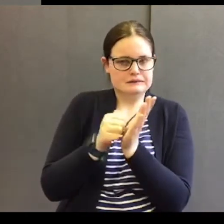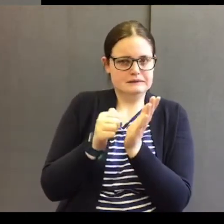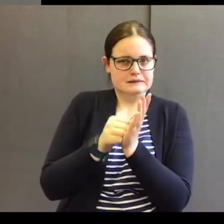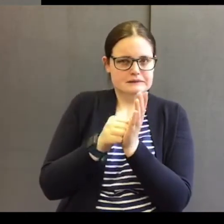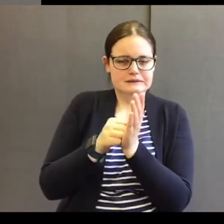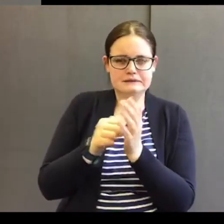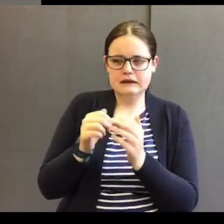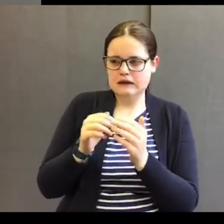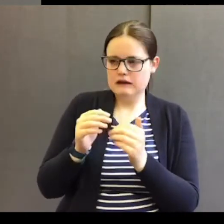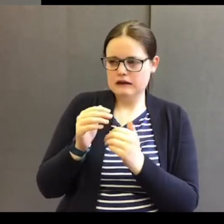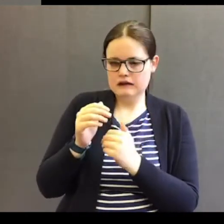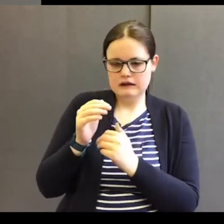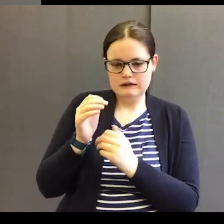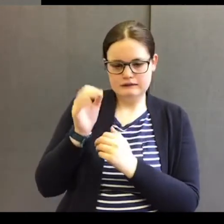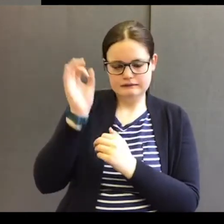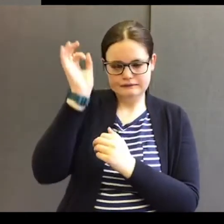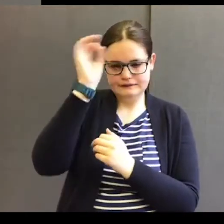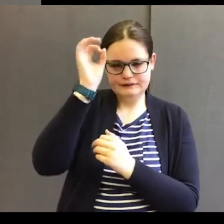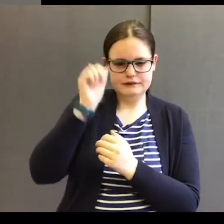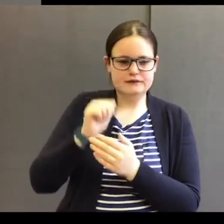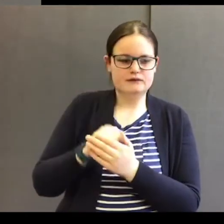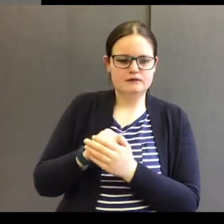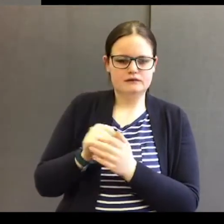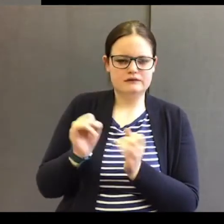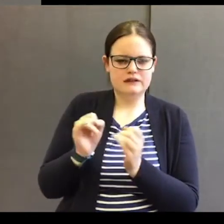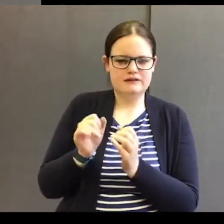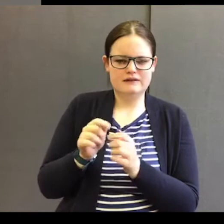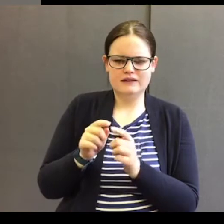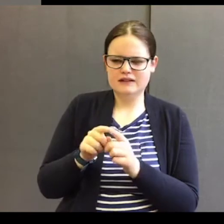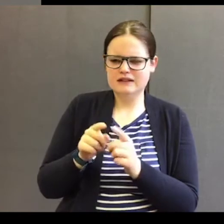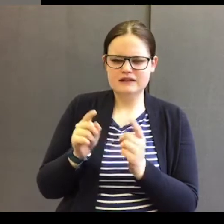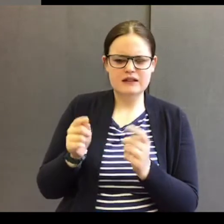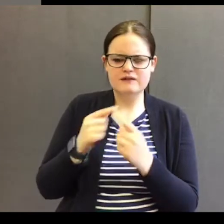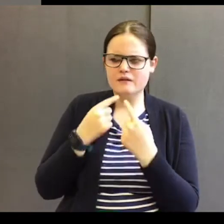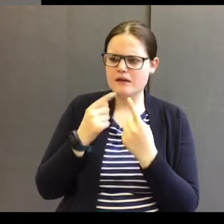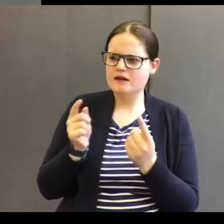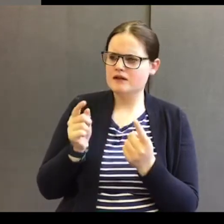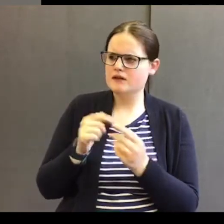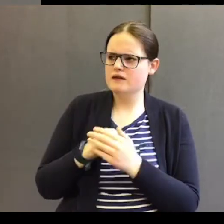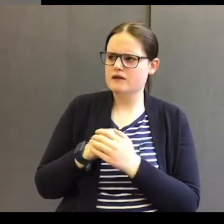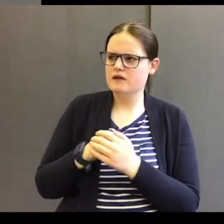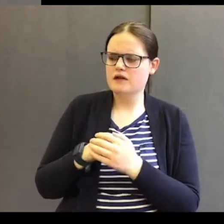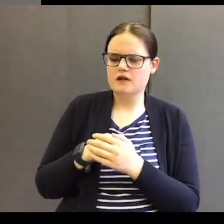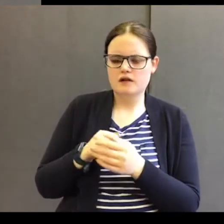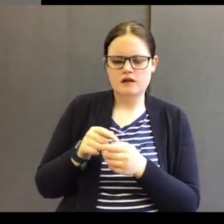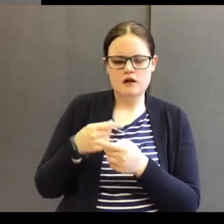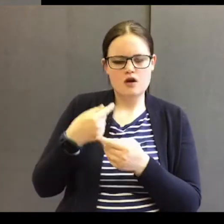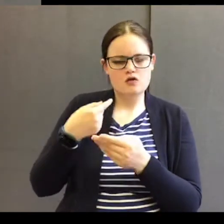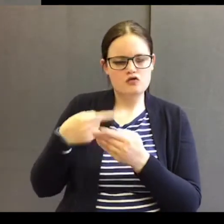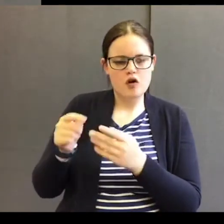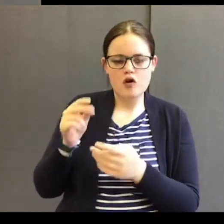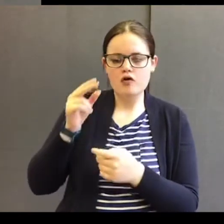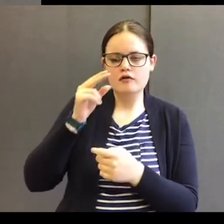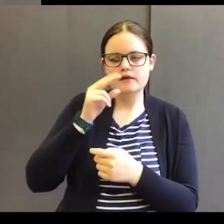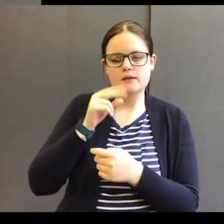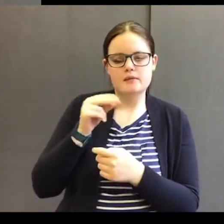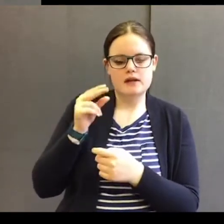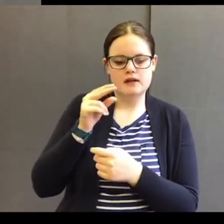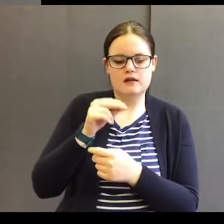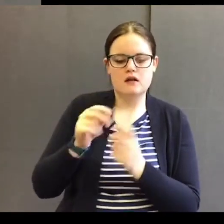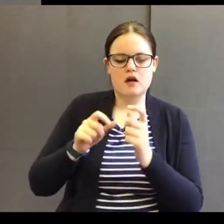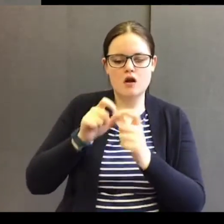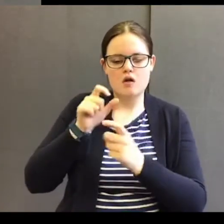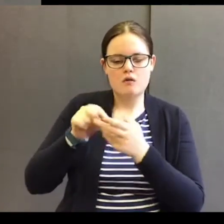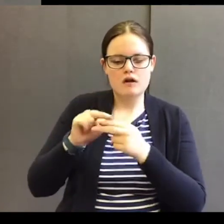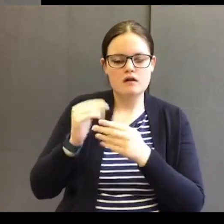of folly, full of foolishness. What a different message. Go and